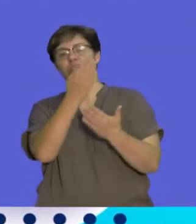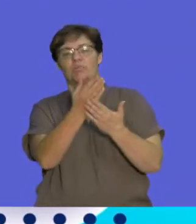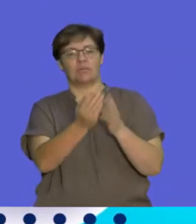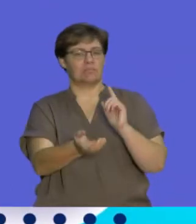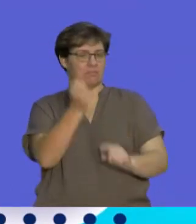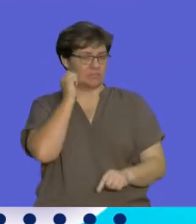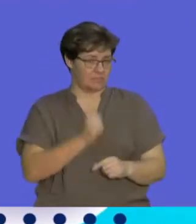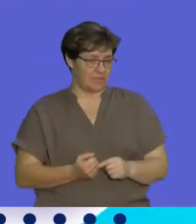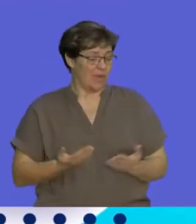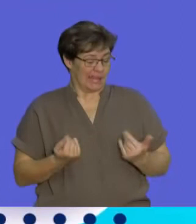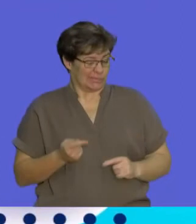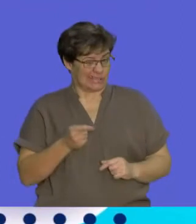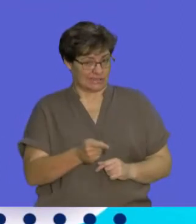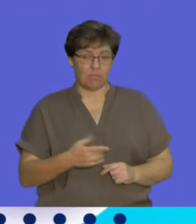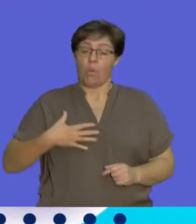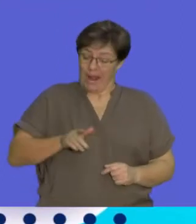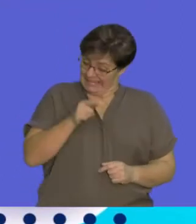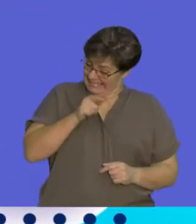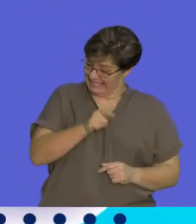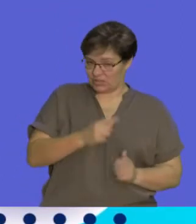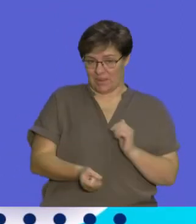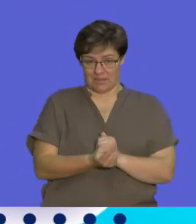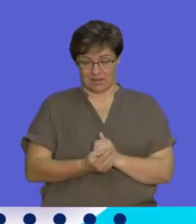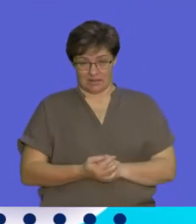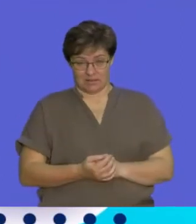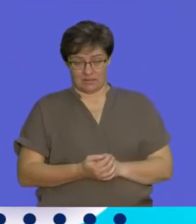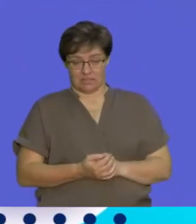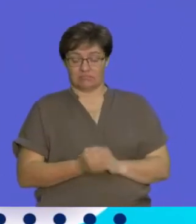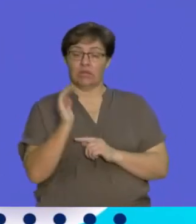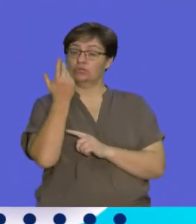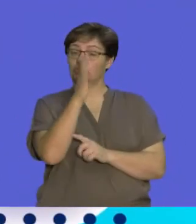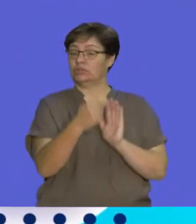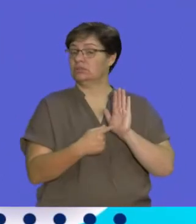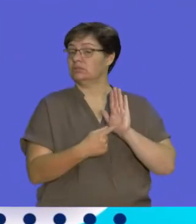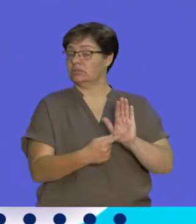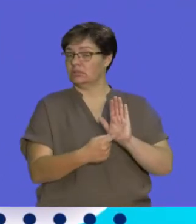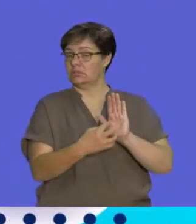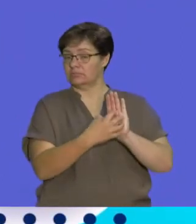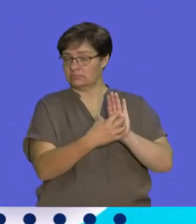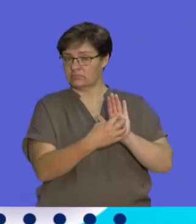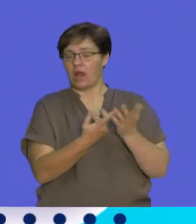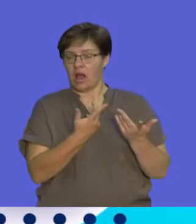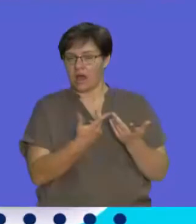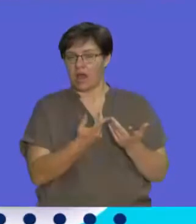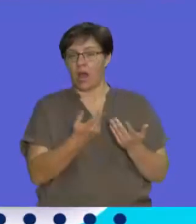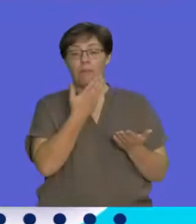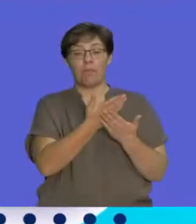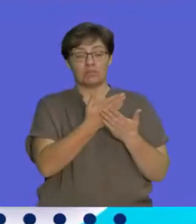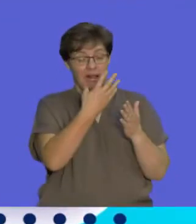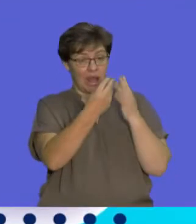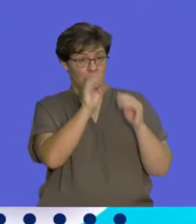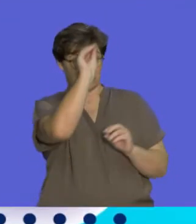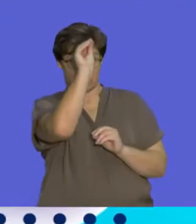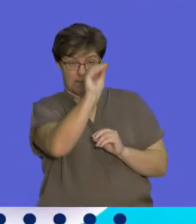an expected outcome or a desirable outcome will be. Now, the tree diagram helps us to plot all the possible